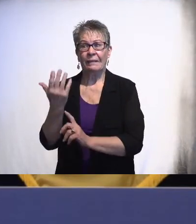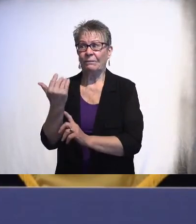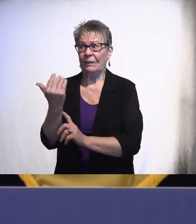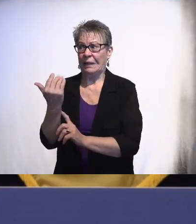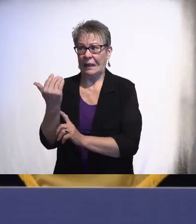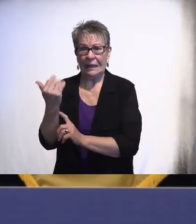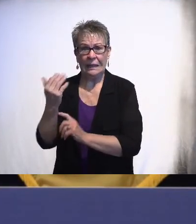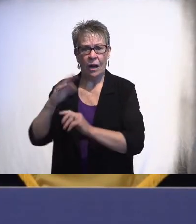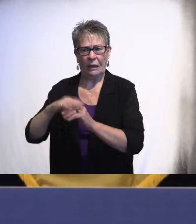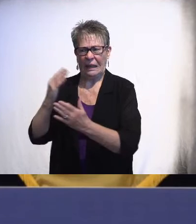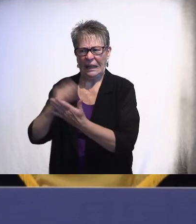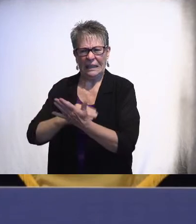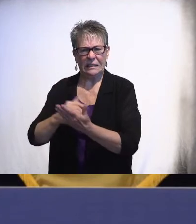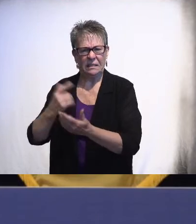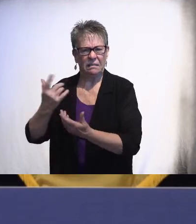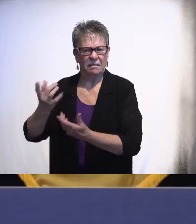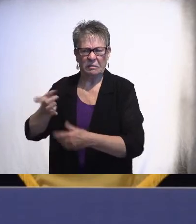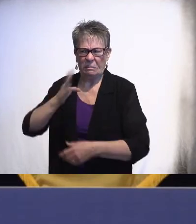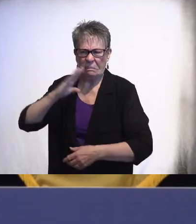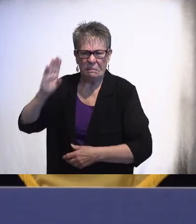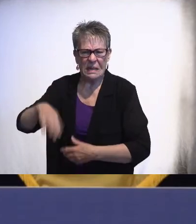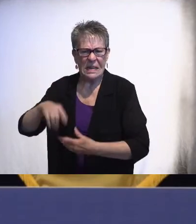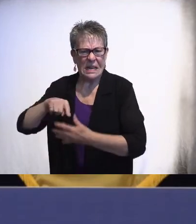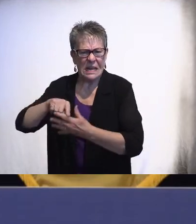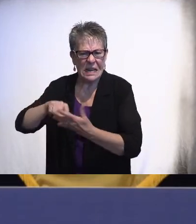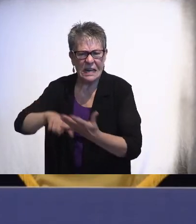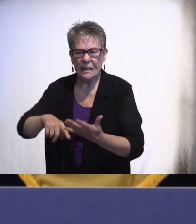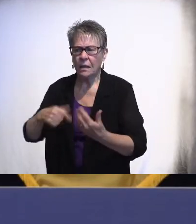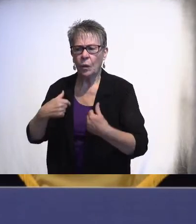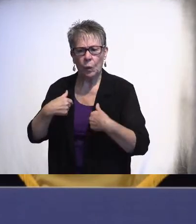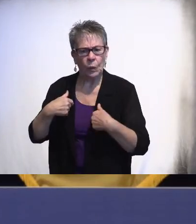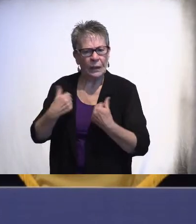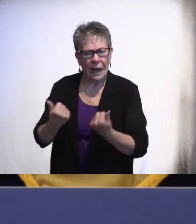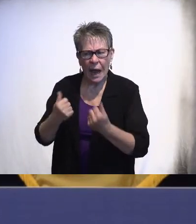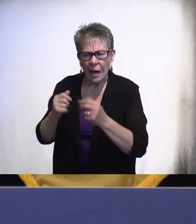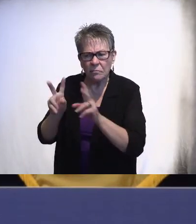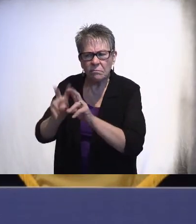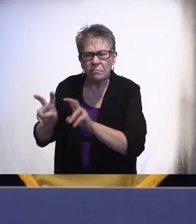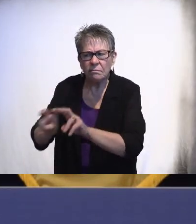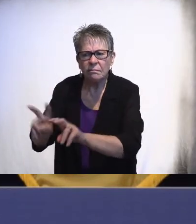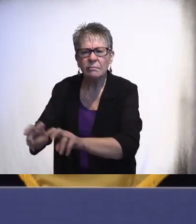at possible options on how to deal with that. Completely unacceptable.